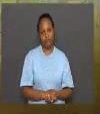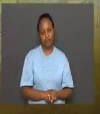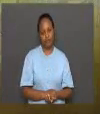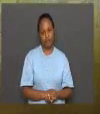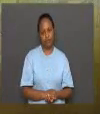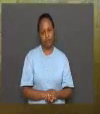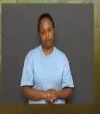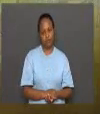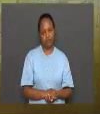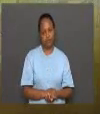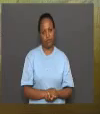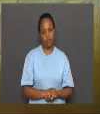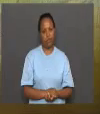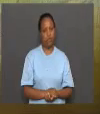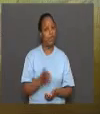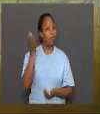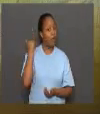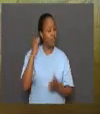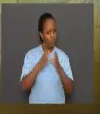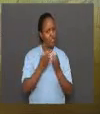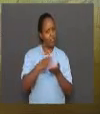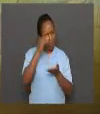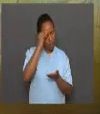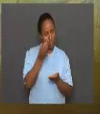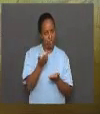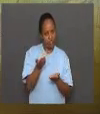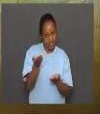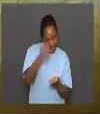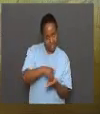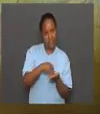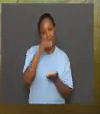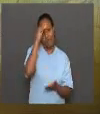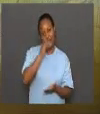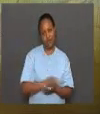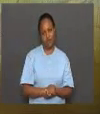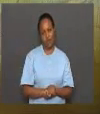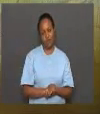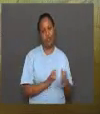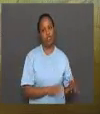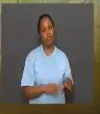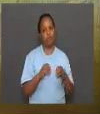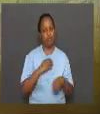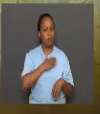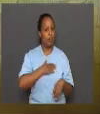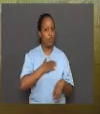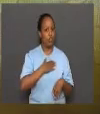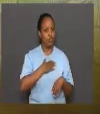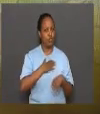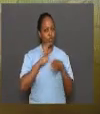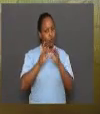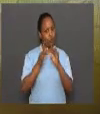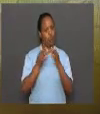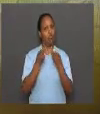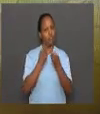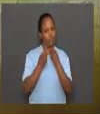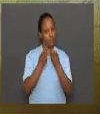Let us review what we studied last time. Students, please explain the meaning